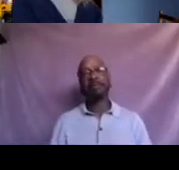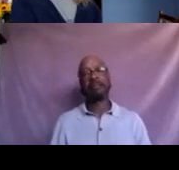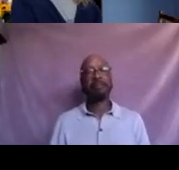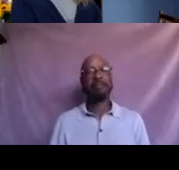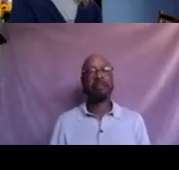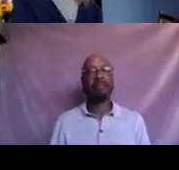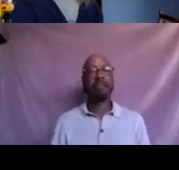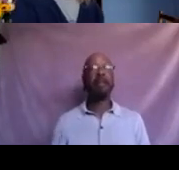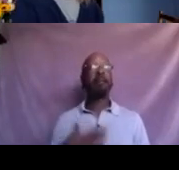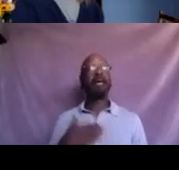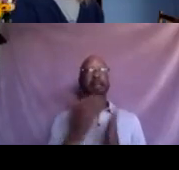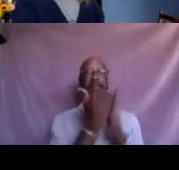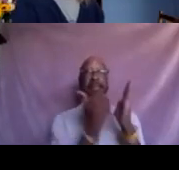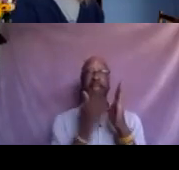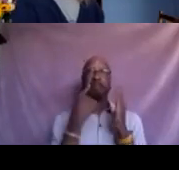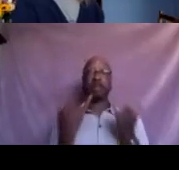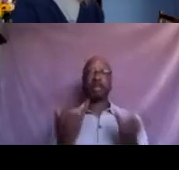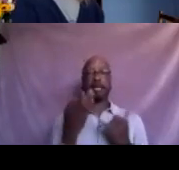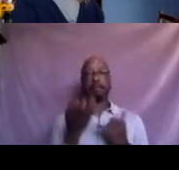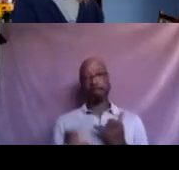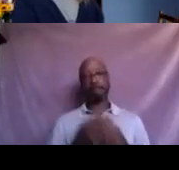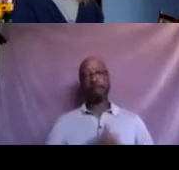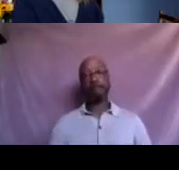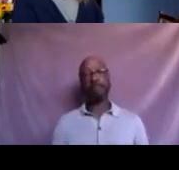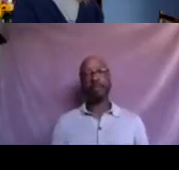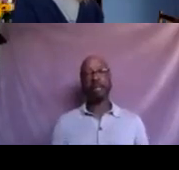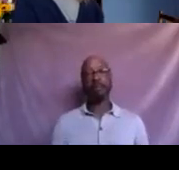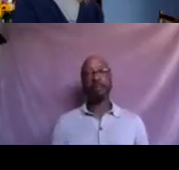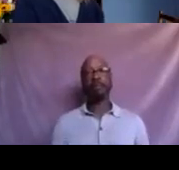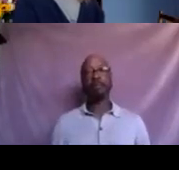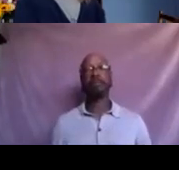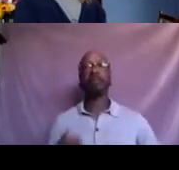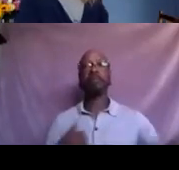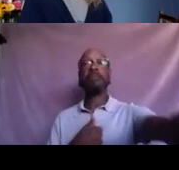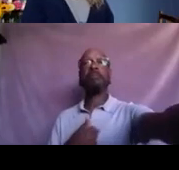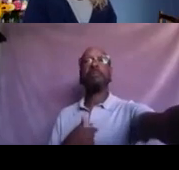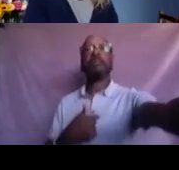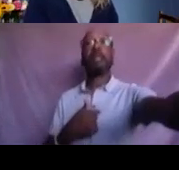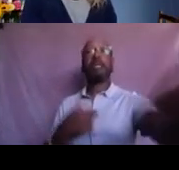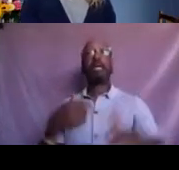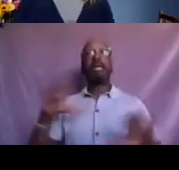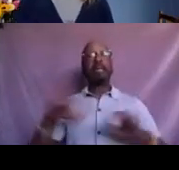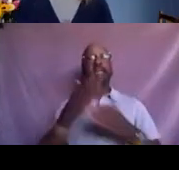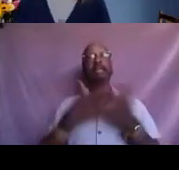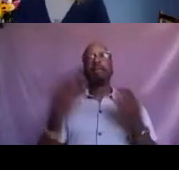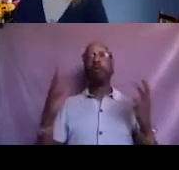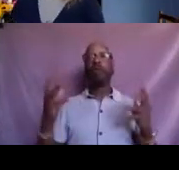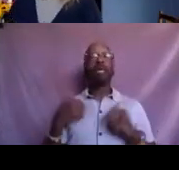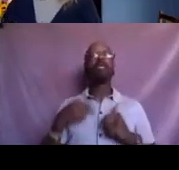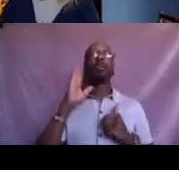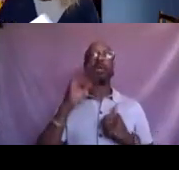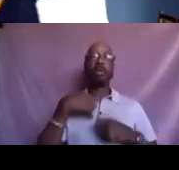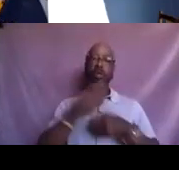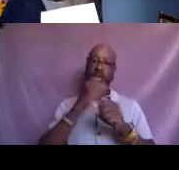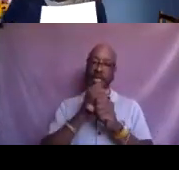This is my agenda for today. We've done some opening moves already. We're going to talk about creating a class. You will all actually create a